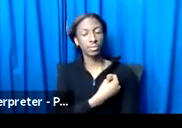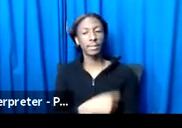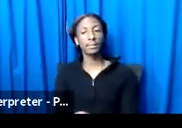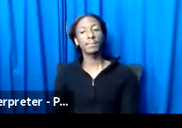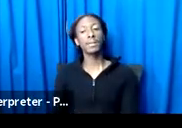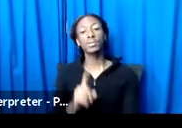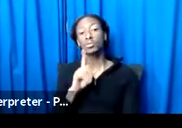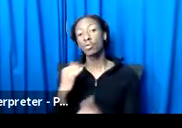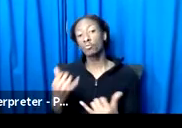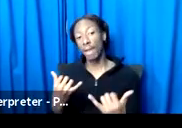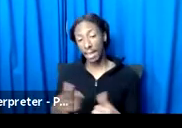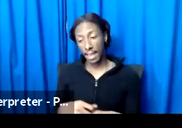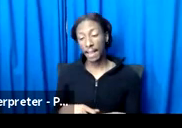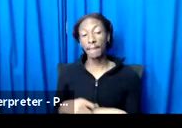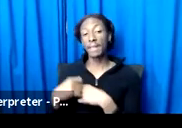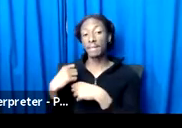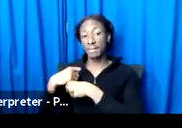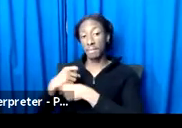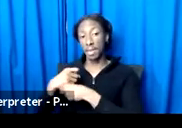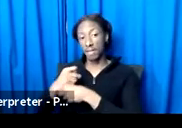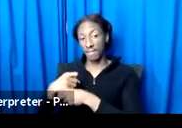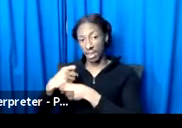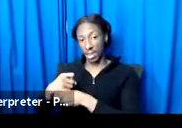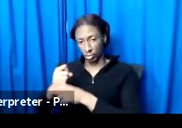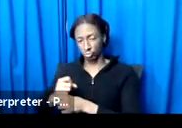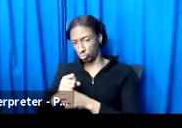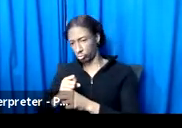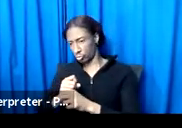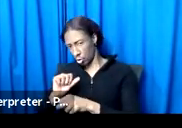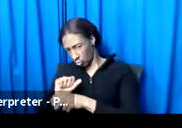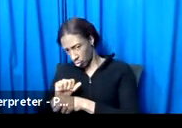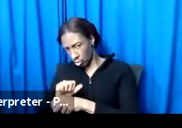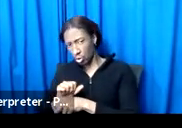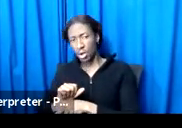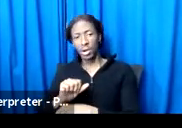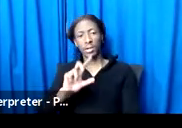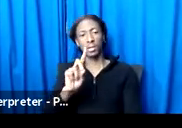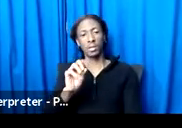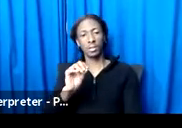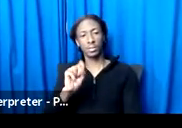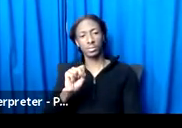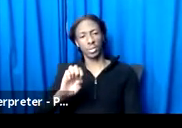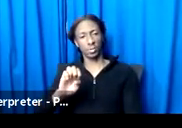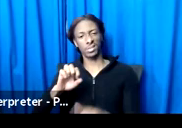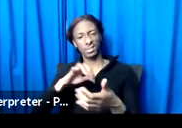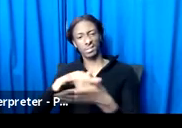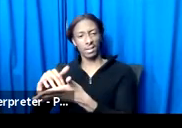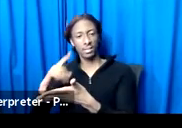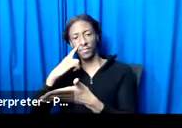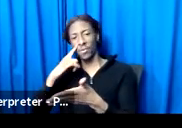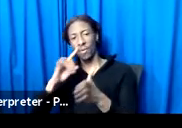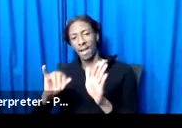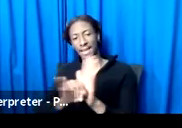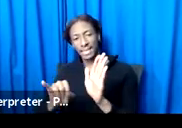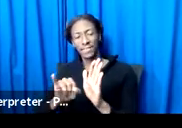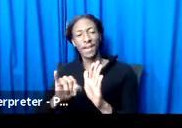the manufacturers are working on dosing studies to identify optimal doses for the kids under